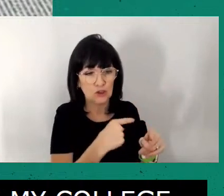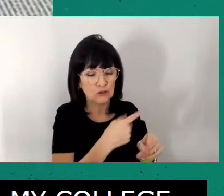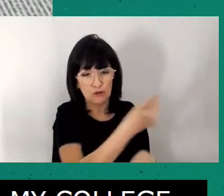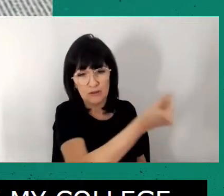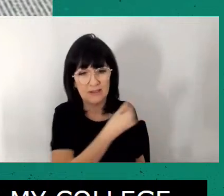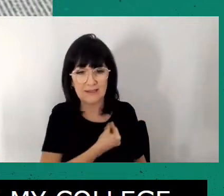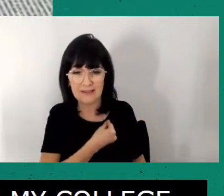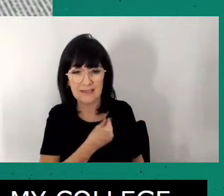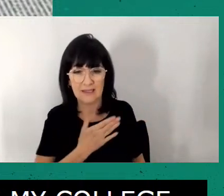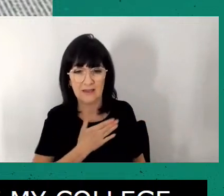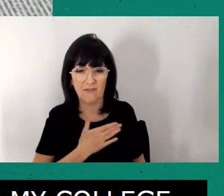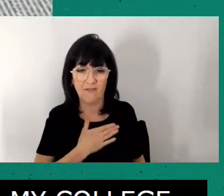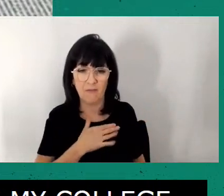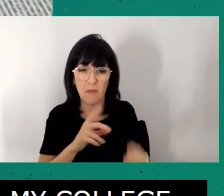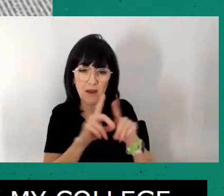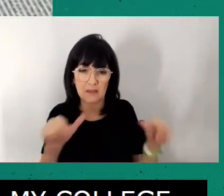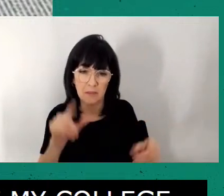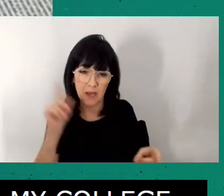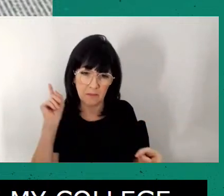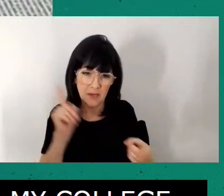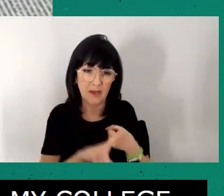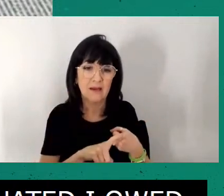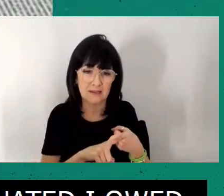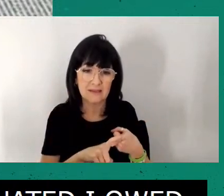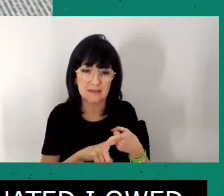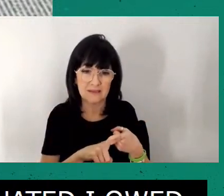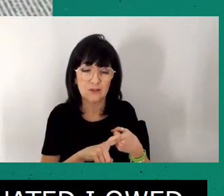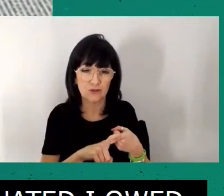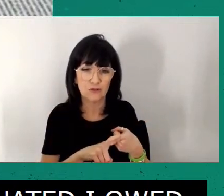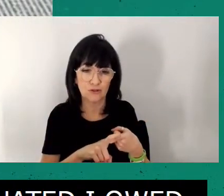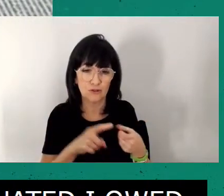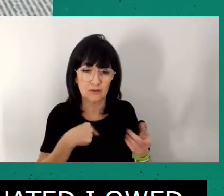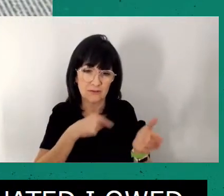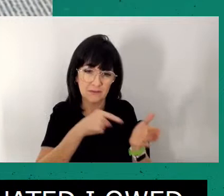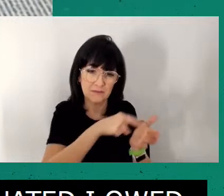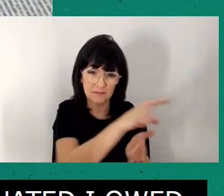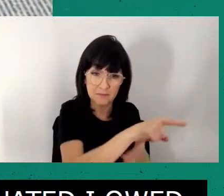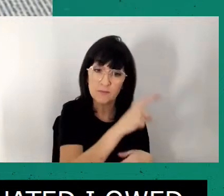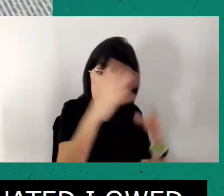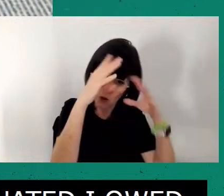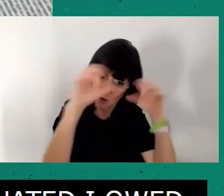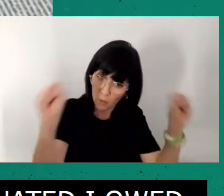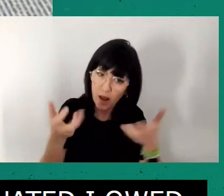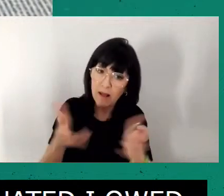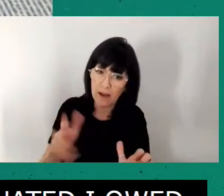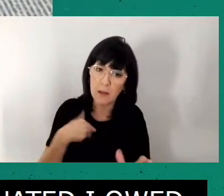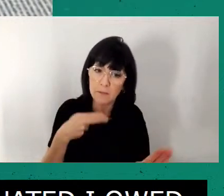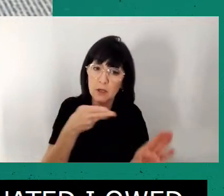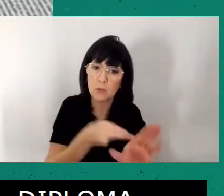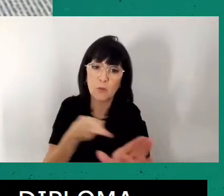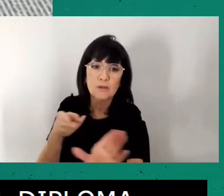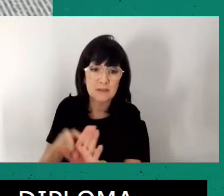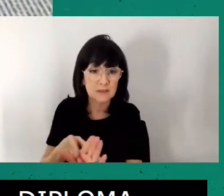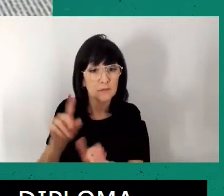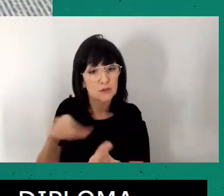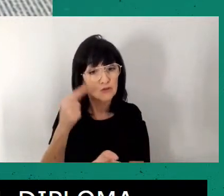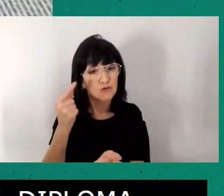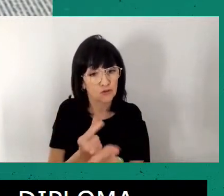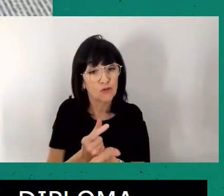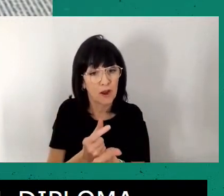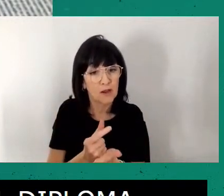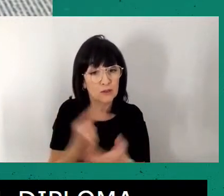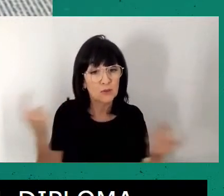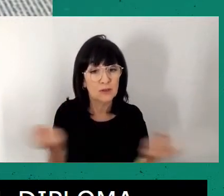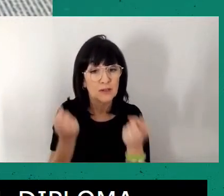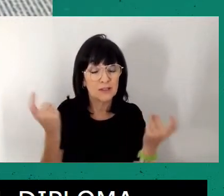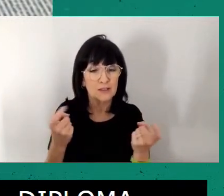until I graduated, got my degree. The president did allow me to participate in the graduation ceremonies, and I got my